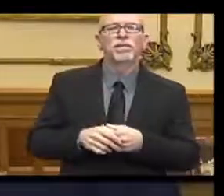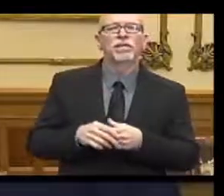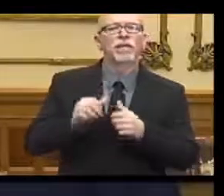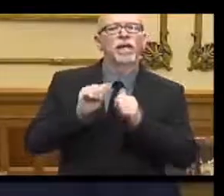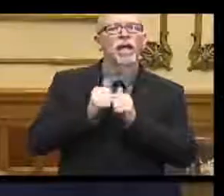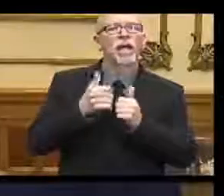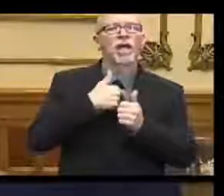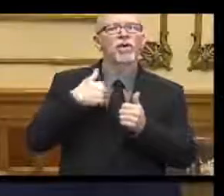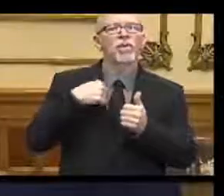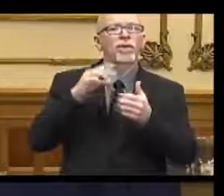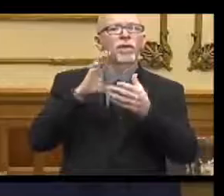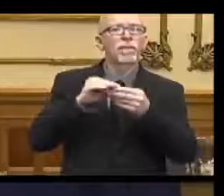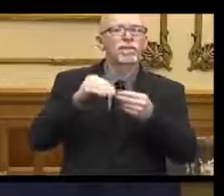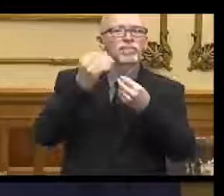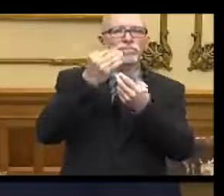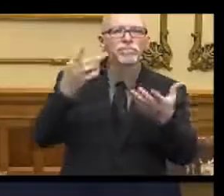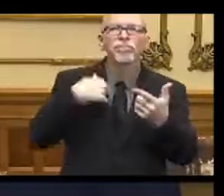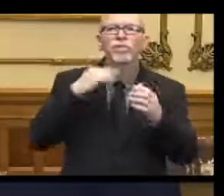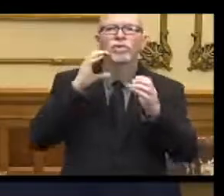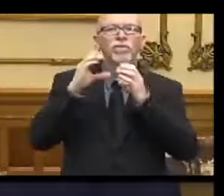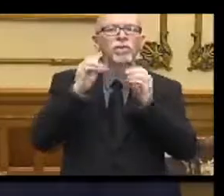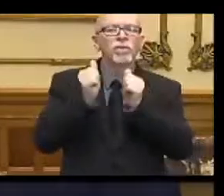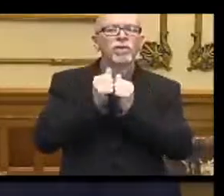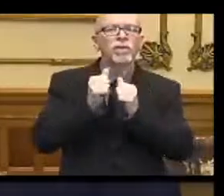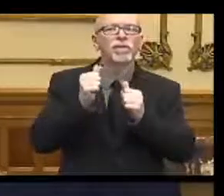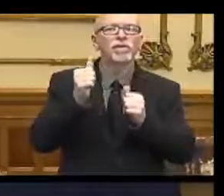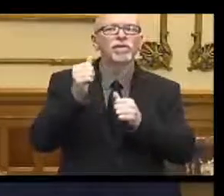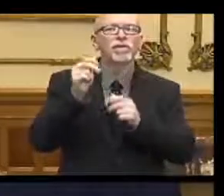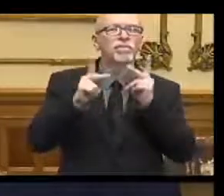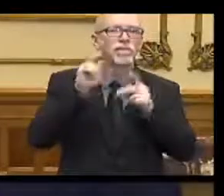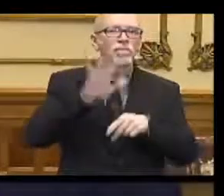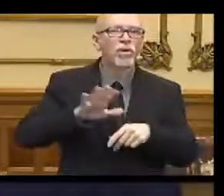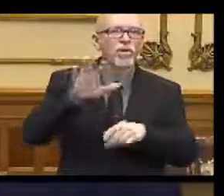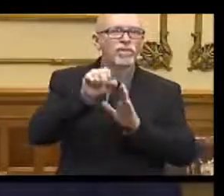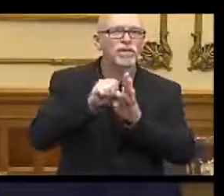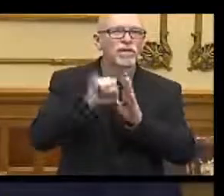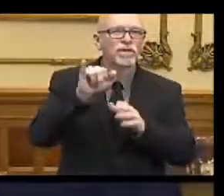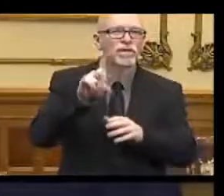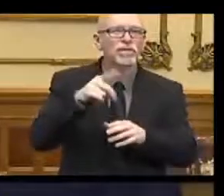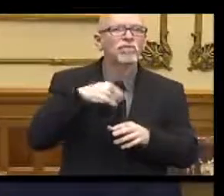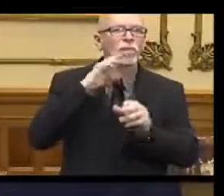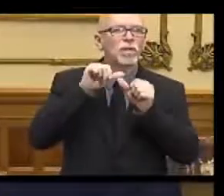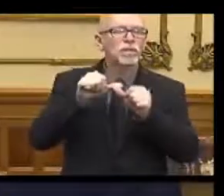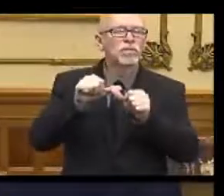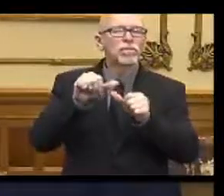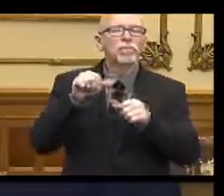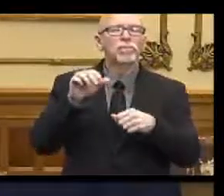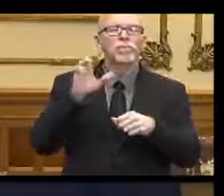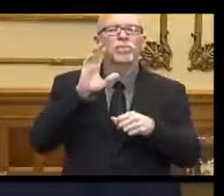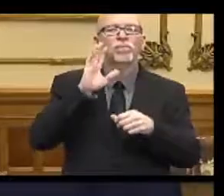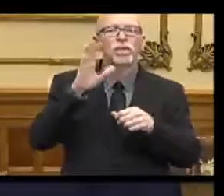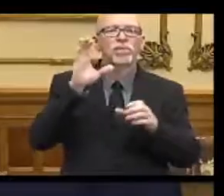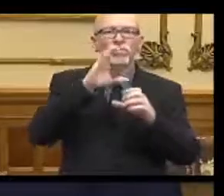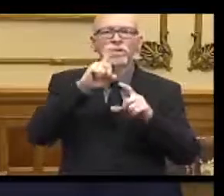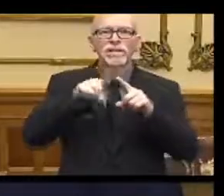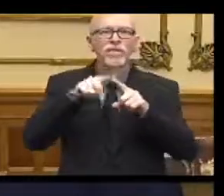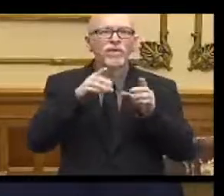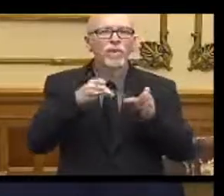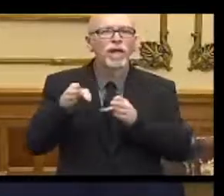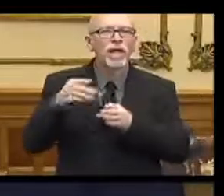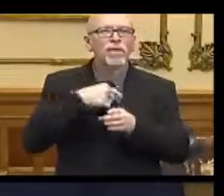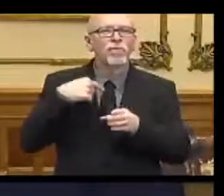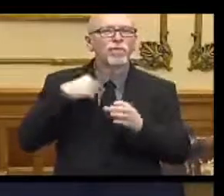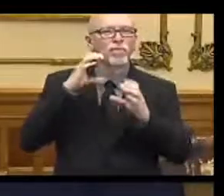we're getting our message out. Are we communicating with Hoosiers all over the state of Indiana? We'll continue to look for ways to do